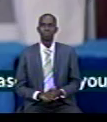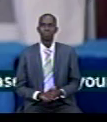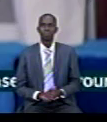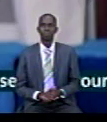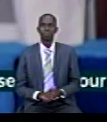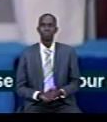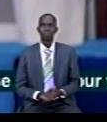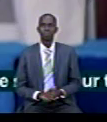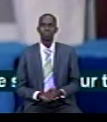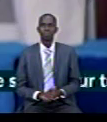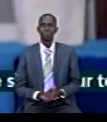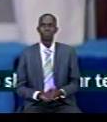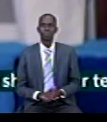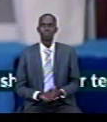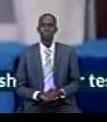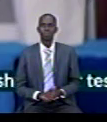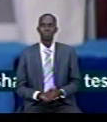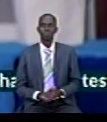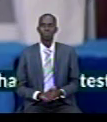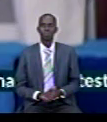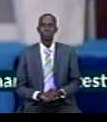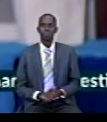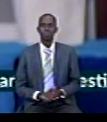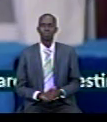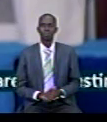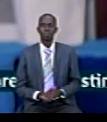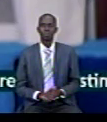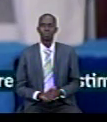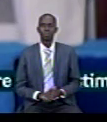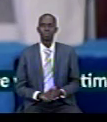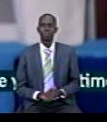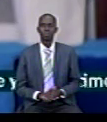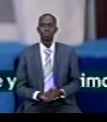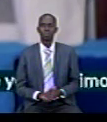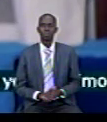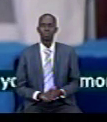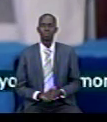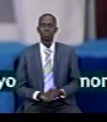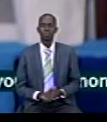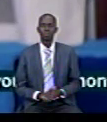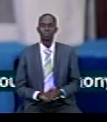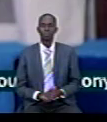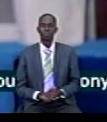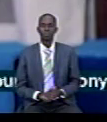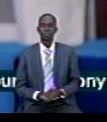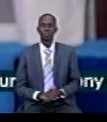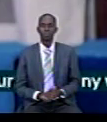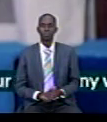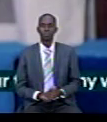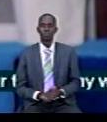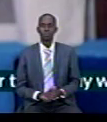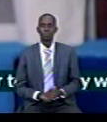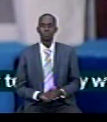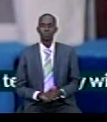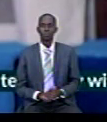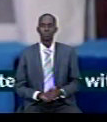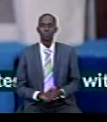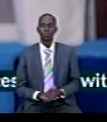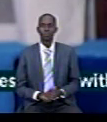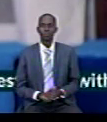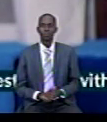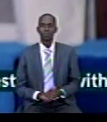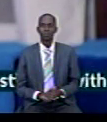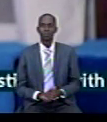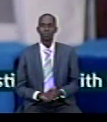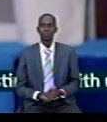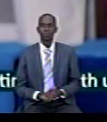na sa bandage ban ya sa takalmi jiya sai kafa ya fara warkewa na fara tafiya zuwa nan ban je na ba da sheda